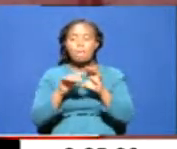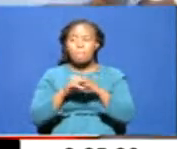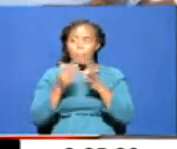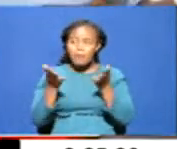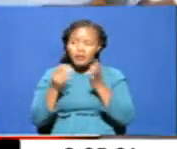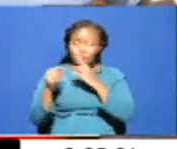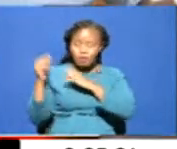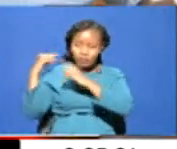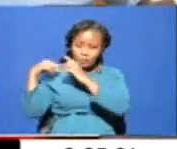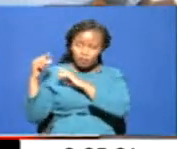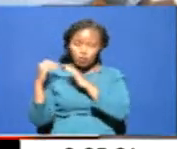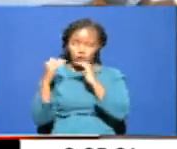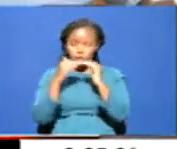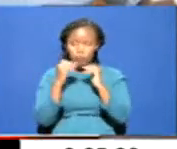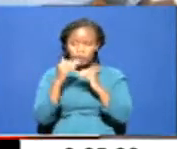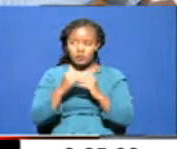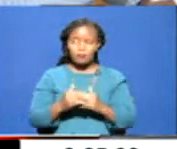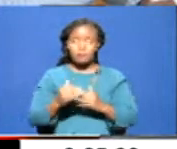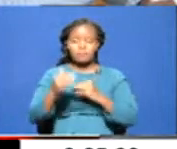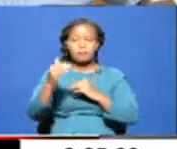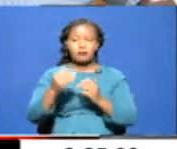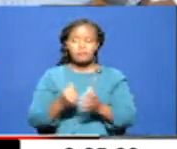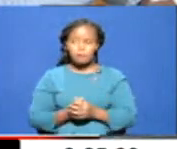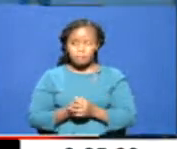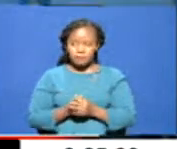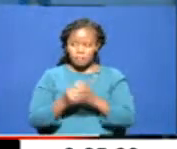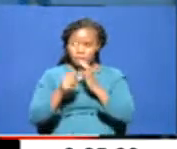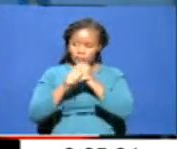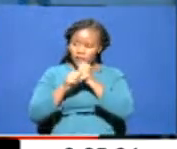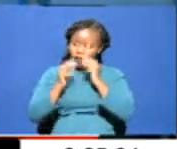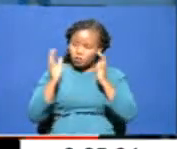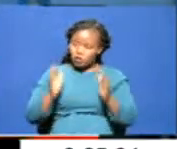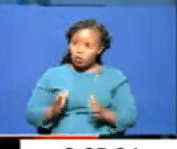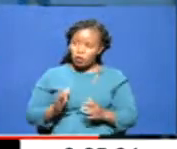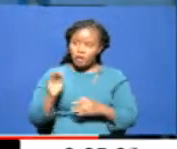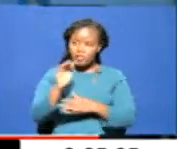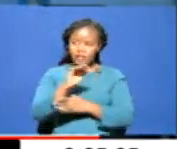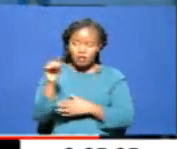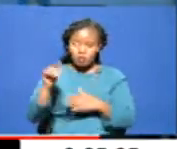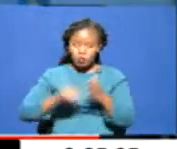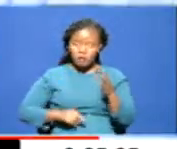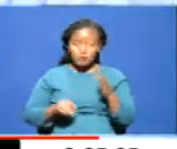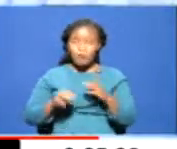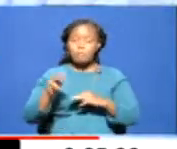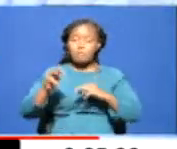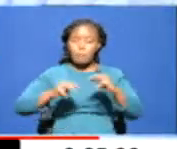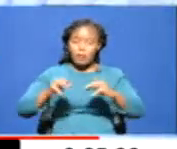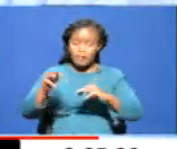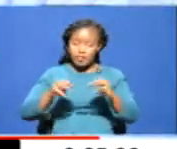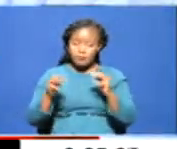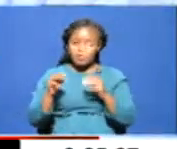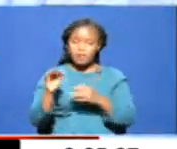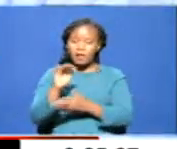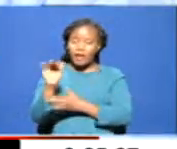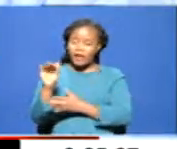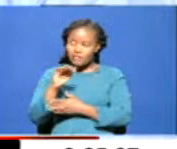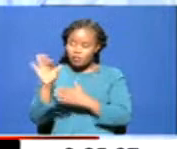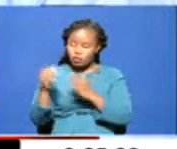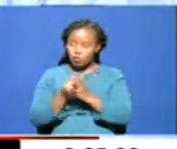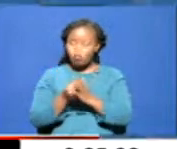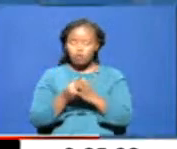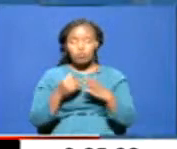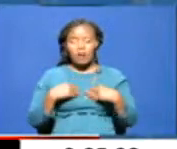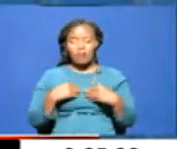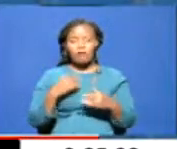Equality Forum. Stakeholders have called for forensic management, urging courts to have a time frame for SGBV